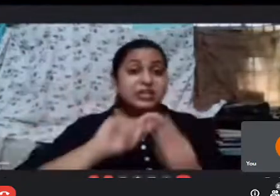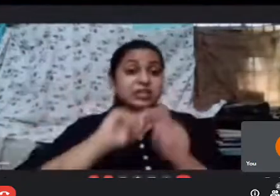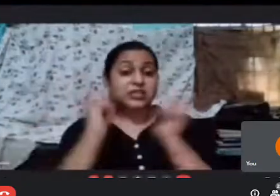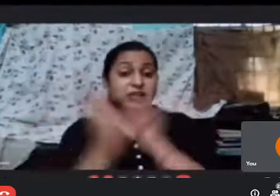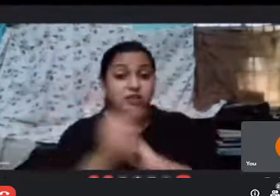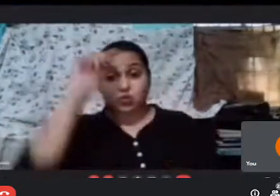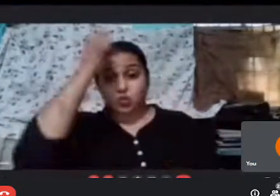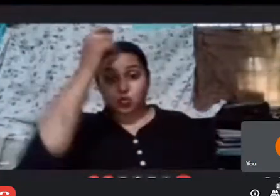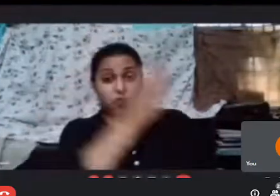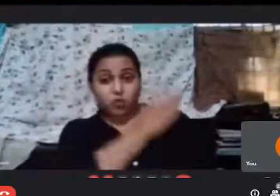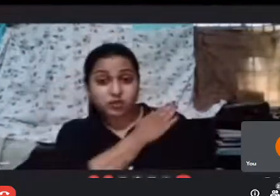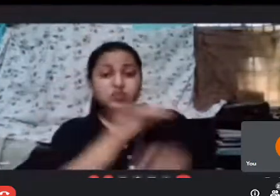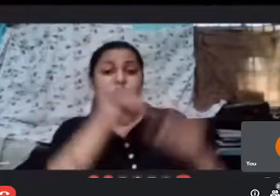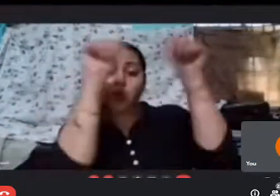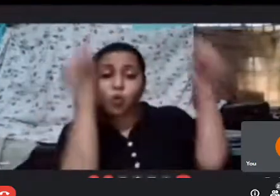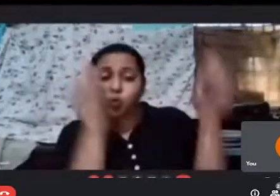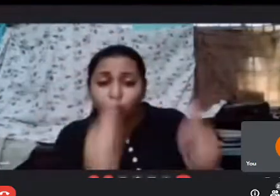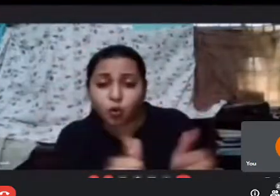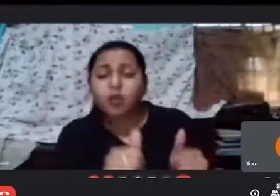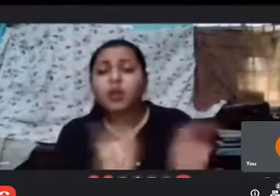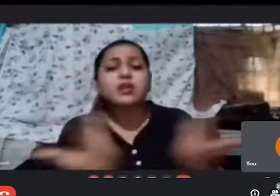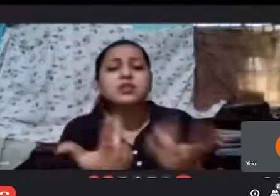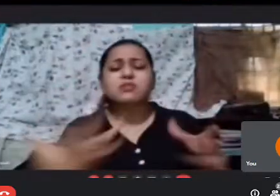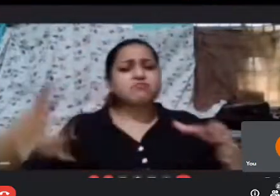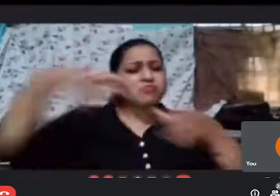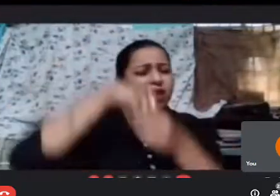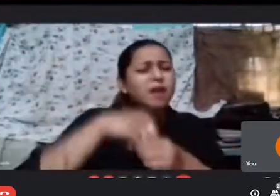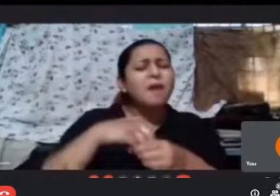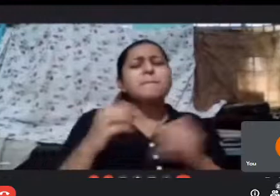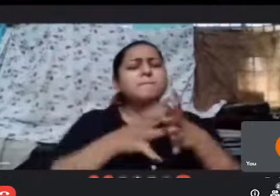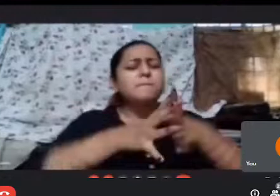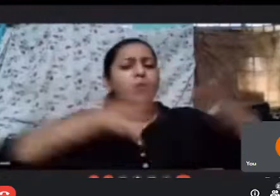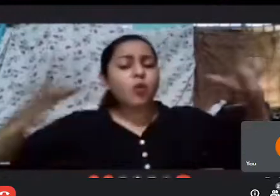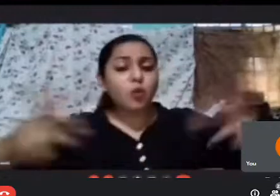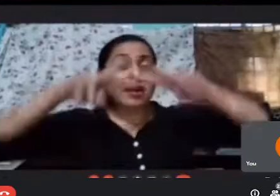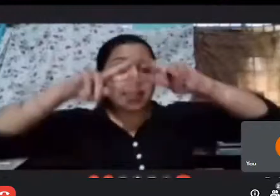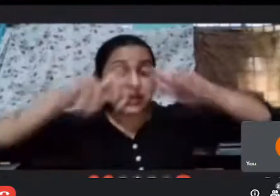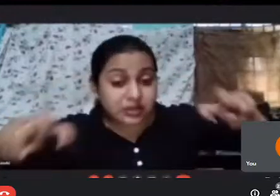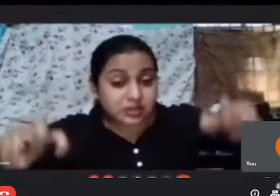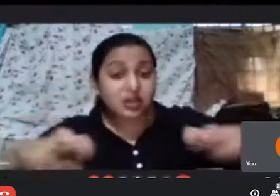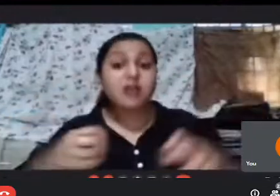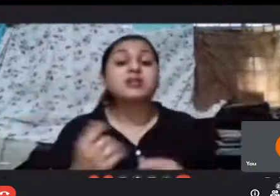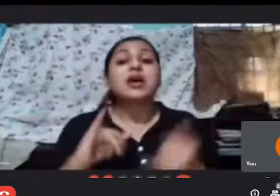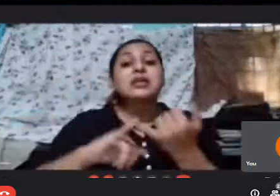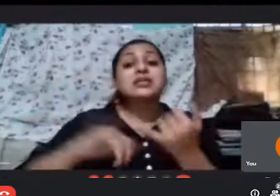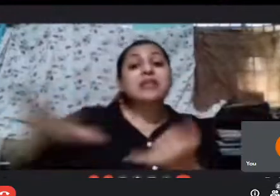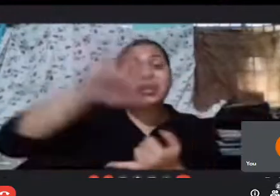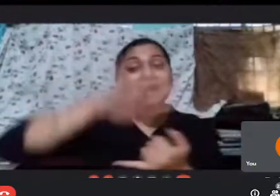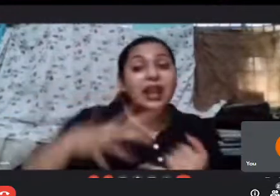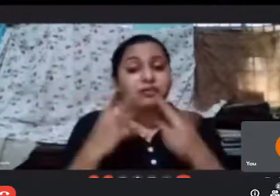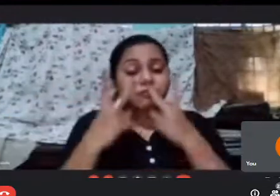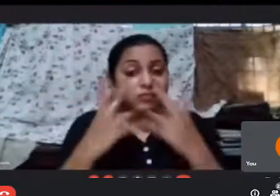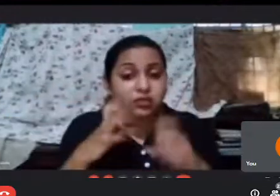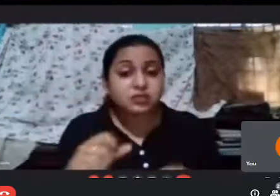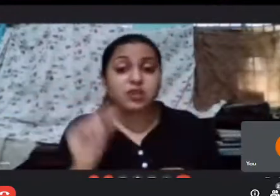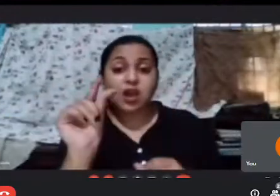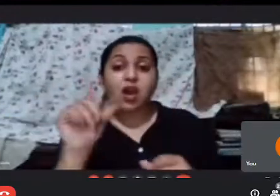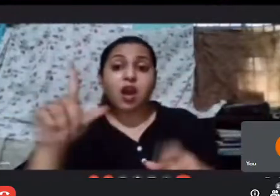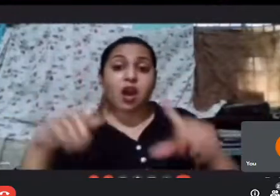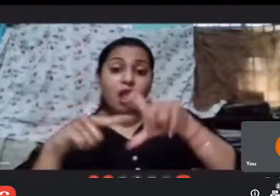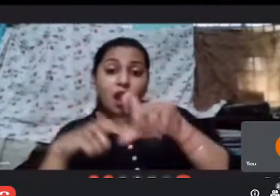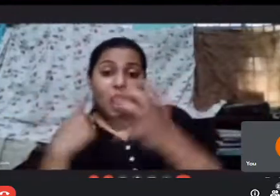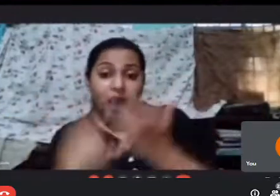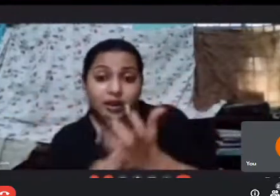has included the launch of a research satellite called Alter Next, which is located on